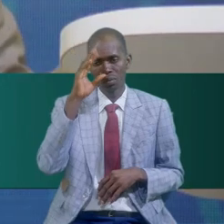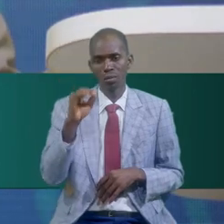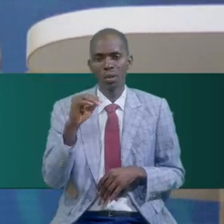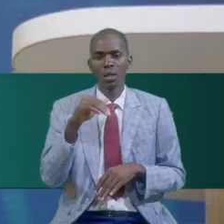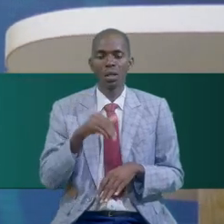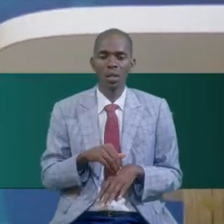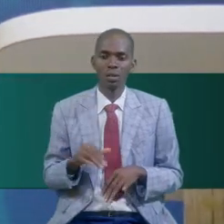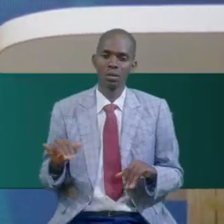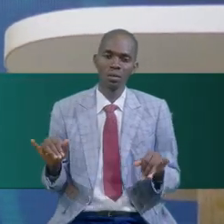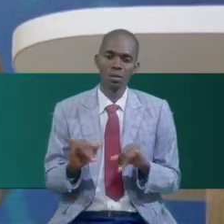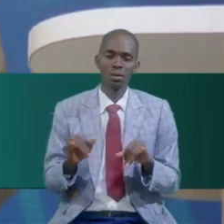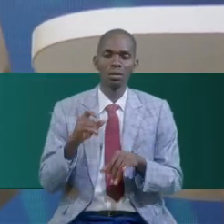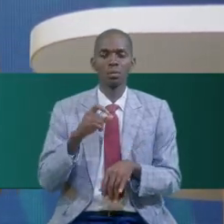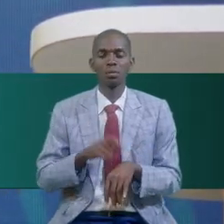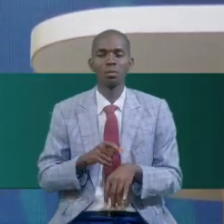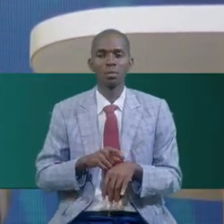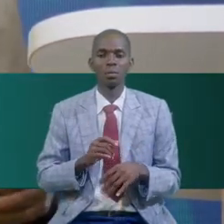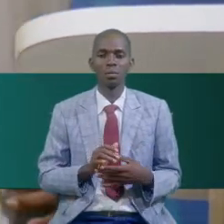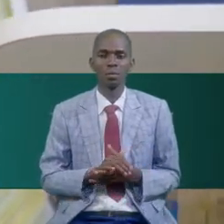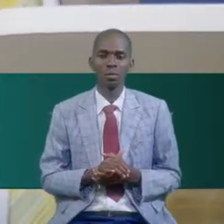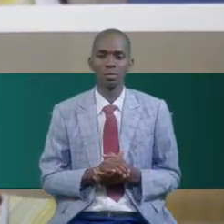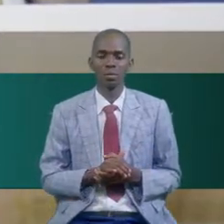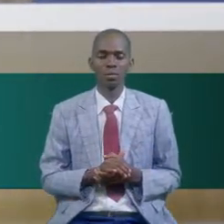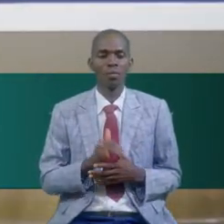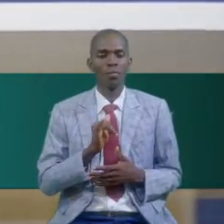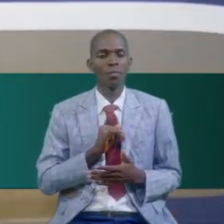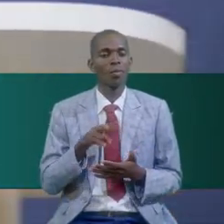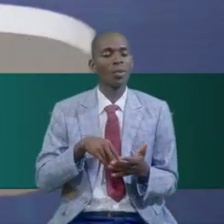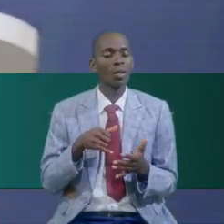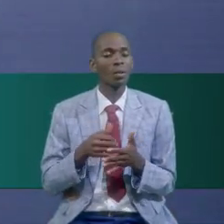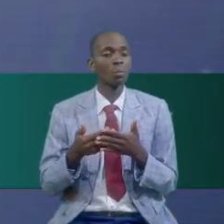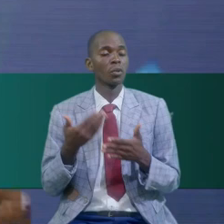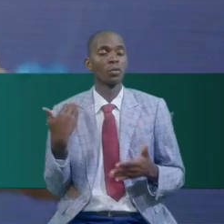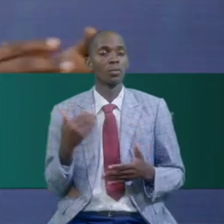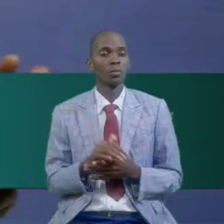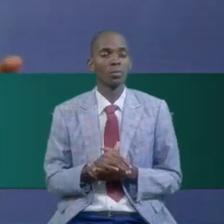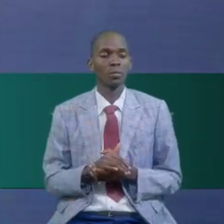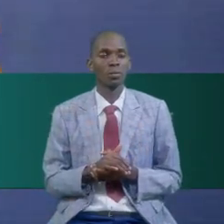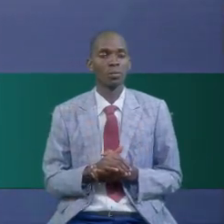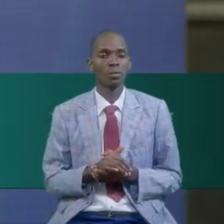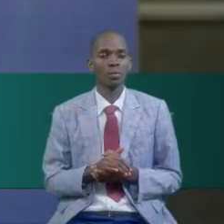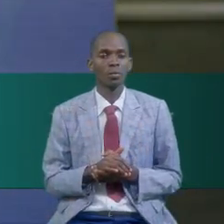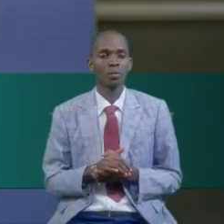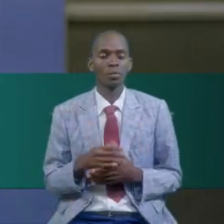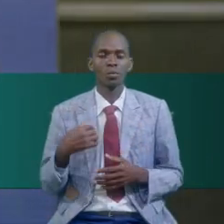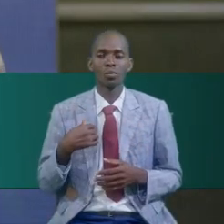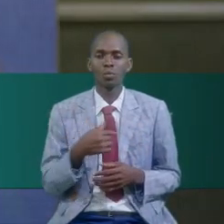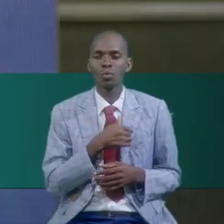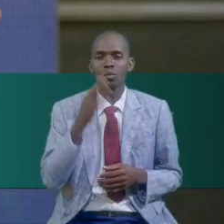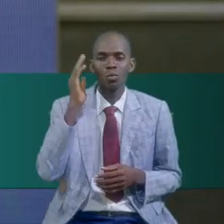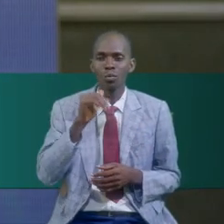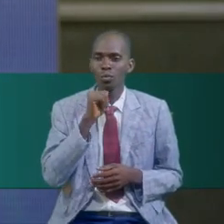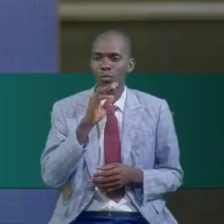at such a moment. I read it to you already. We shouldn't be looking at a